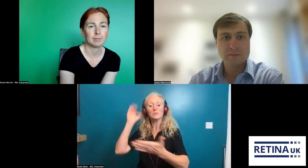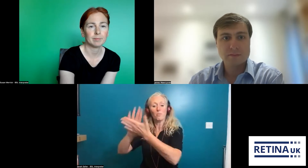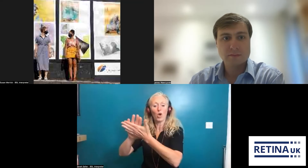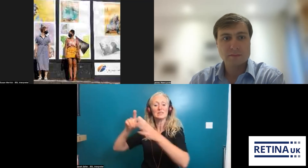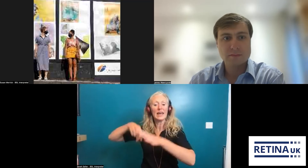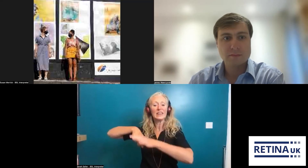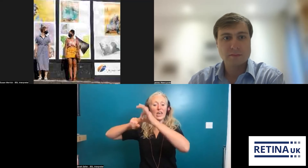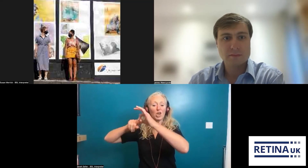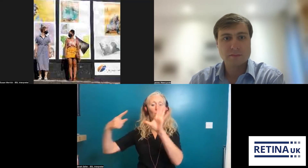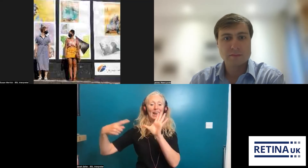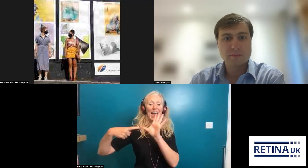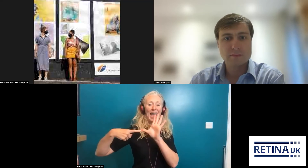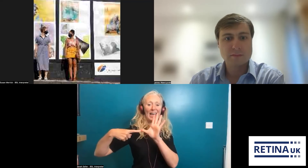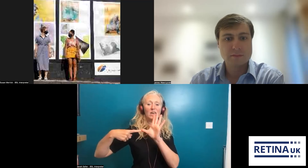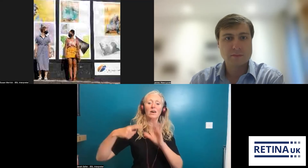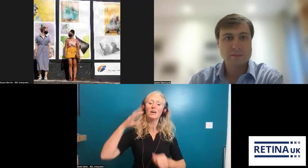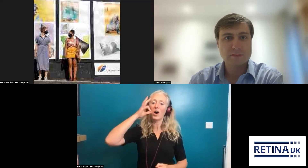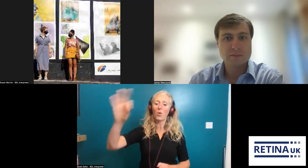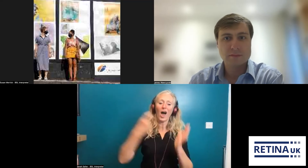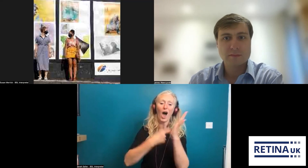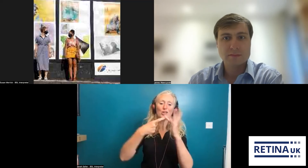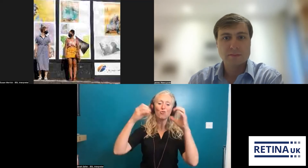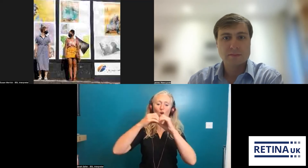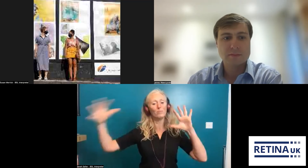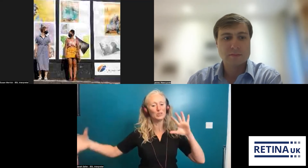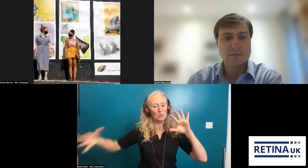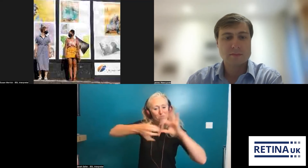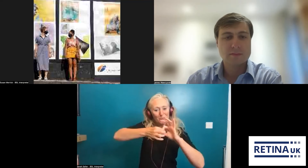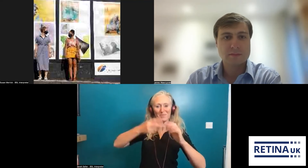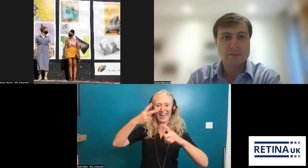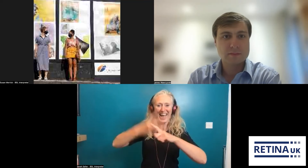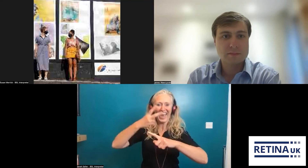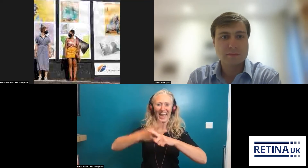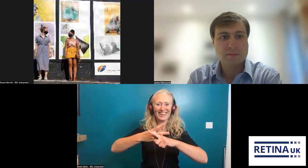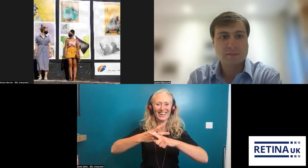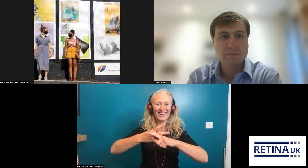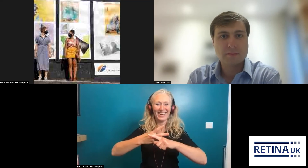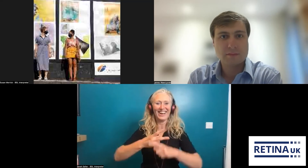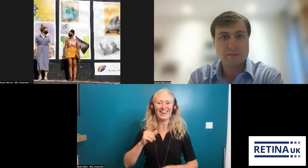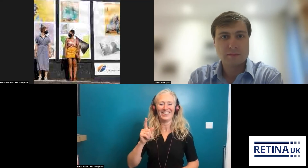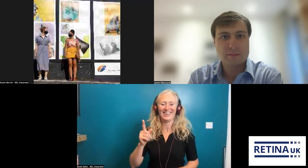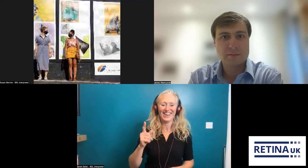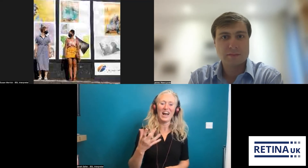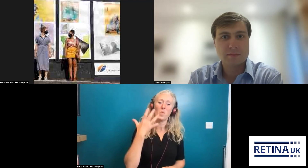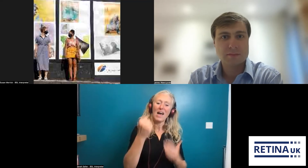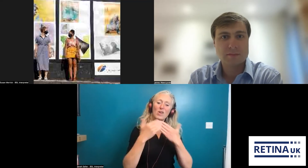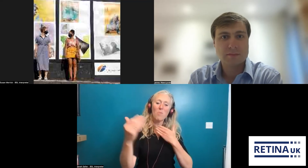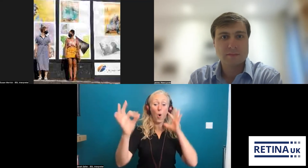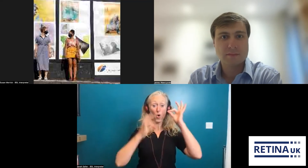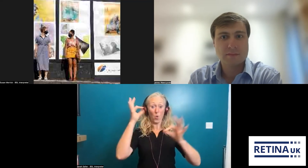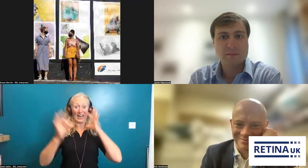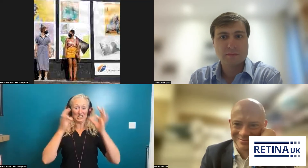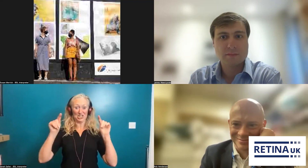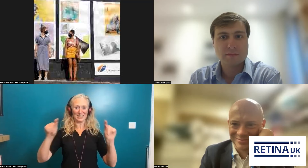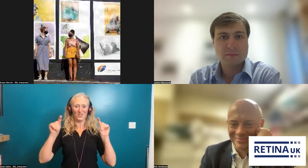I'm going to ask Rob if he'll join us again, and I'll fire some questions at him that have come from our community in the build up